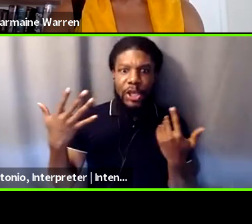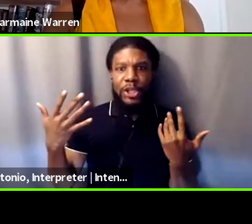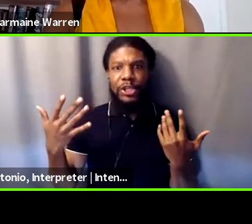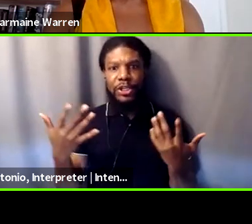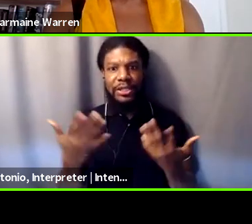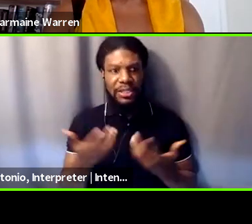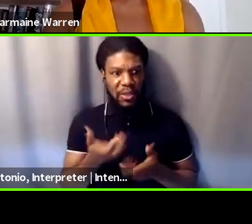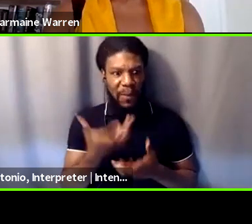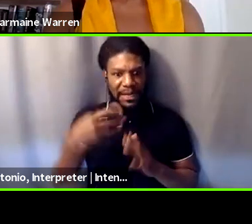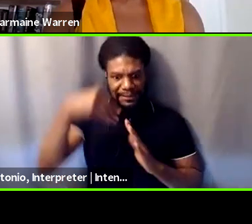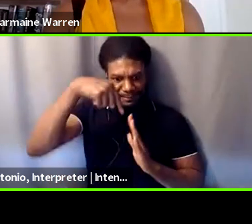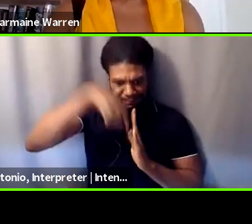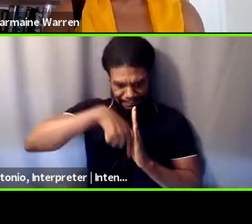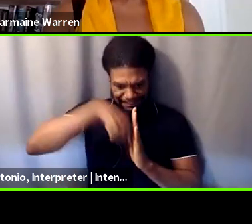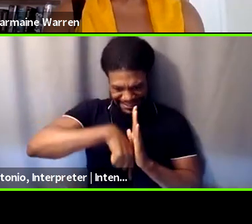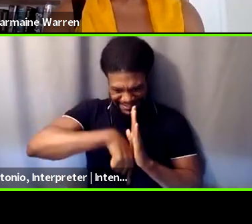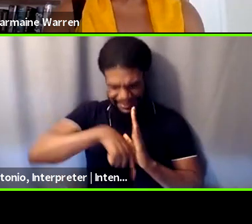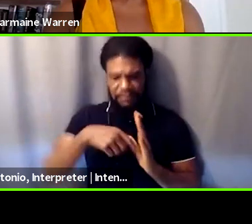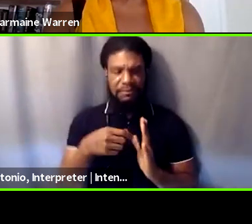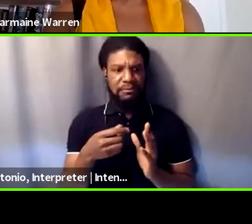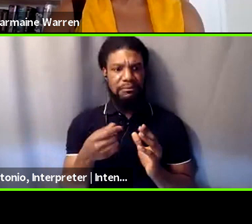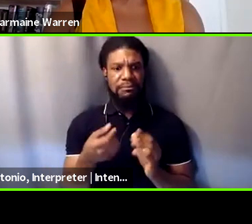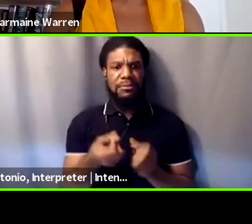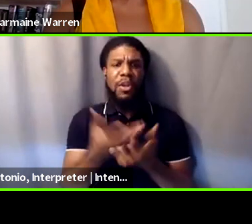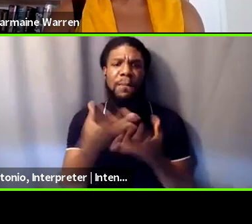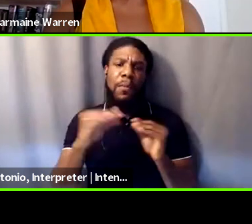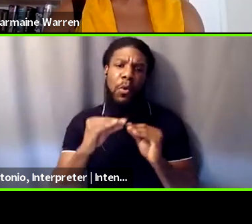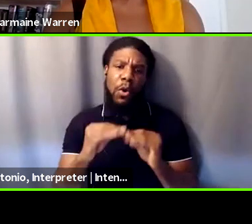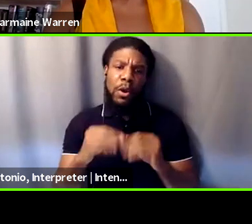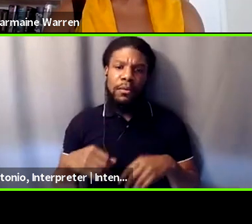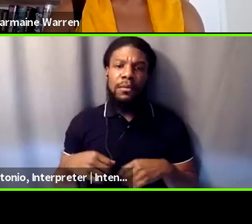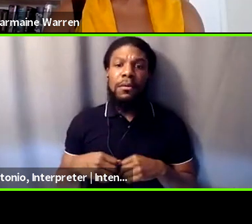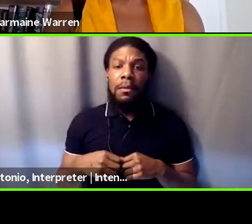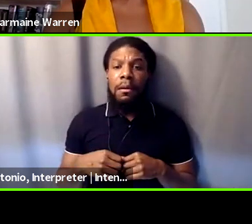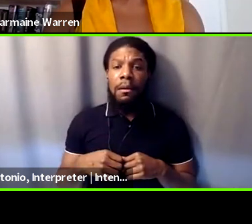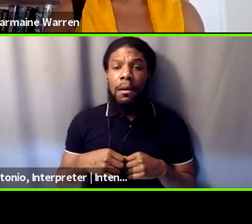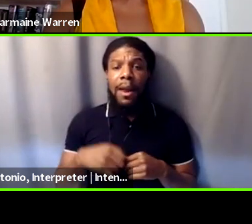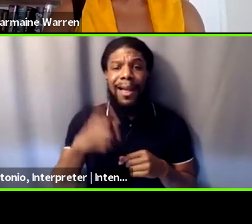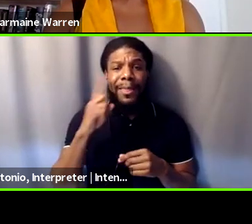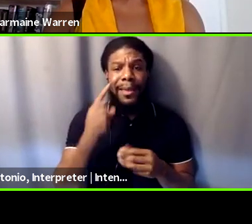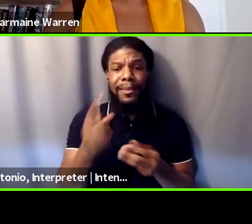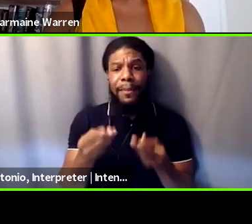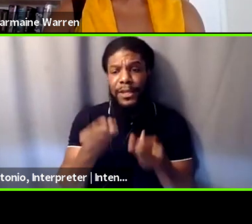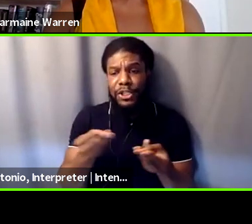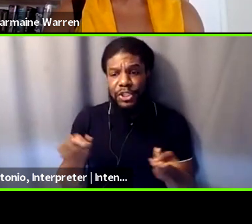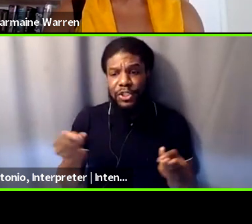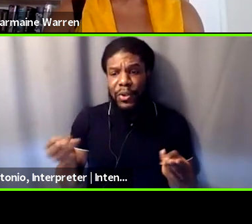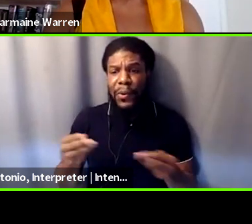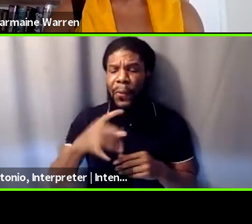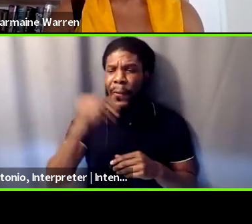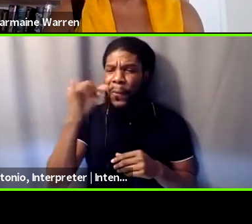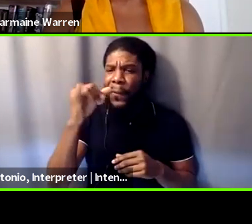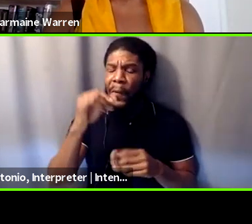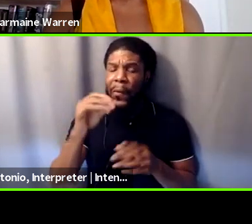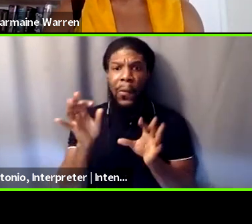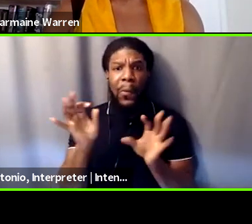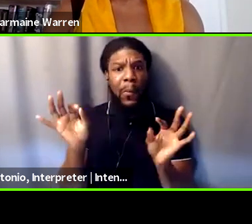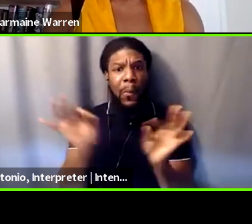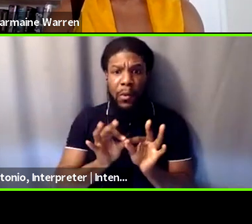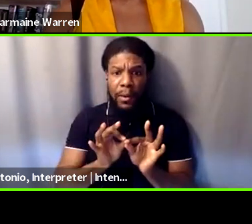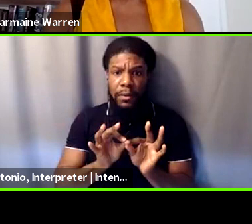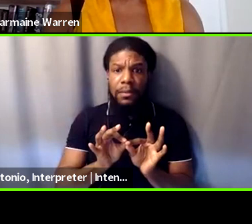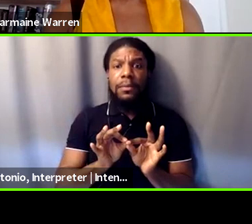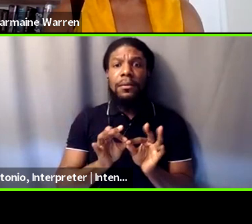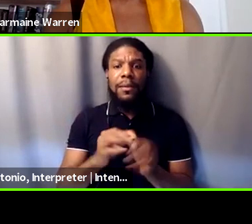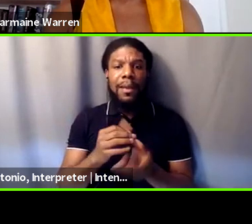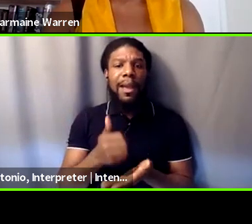I don't know, just I think the materials are super important to help me be as